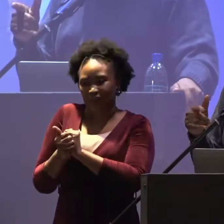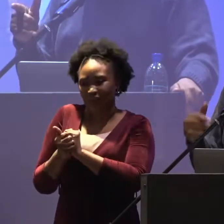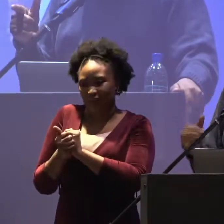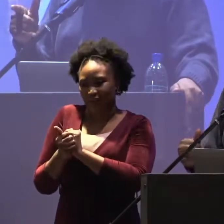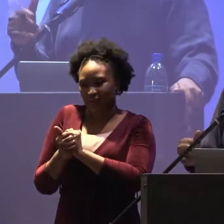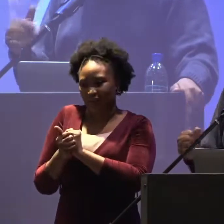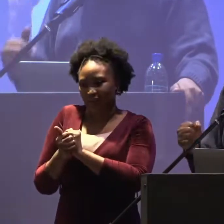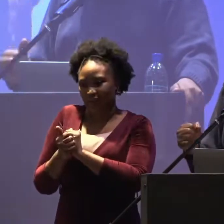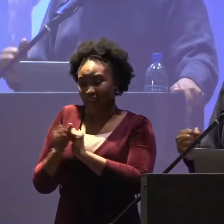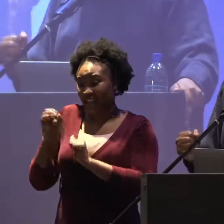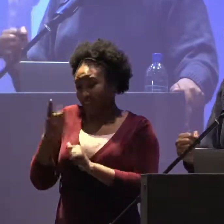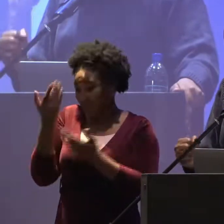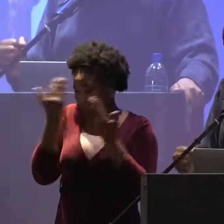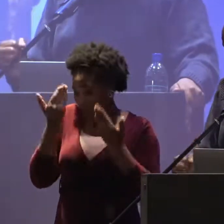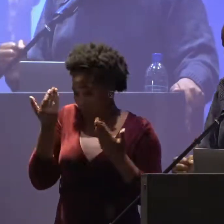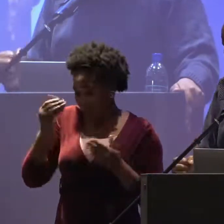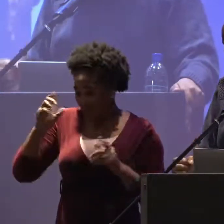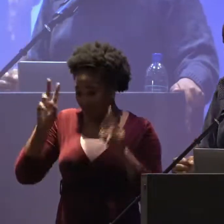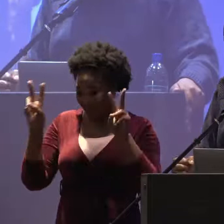And in case you don't know what a comrade